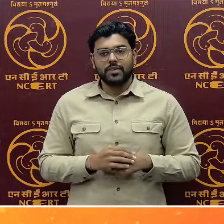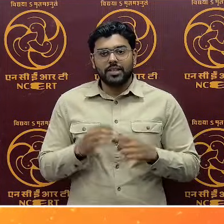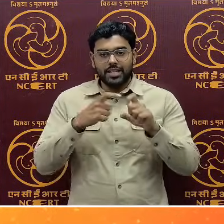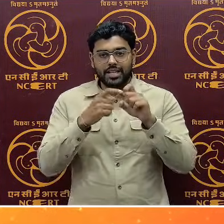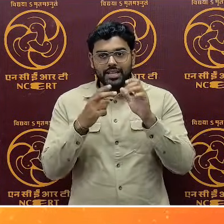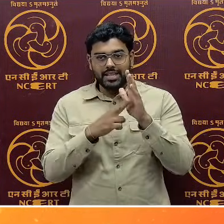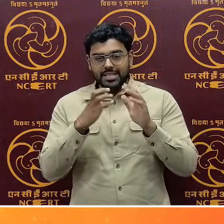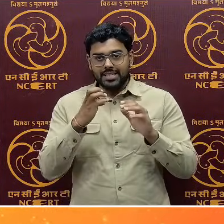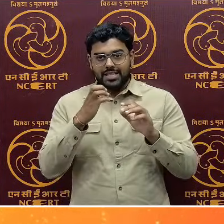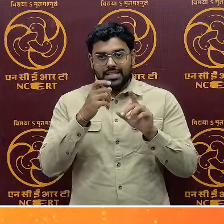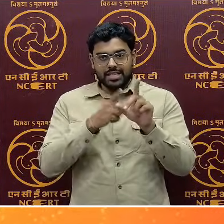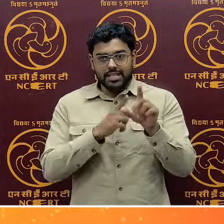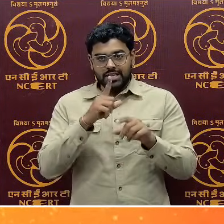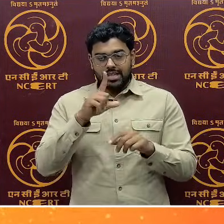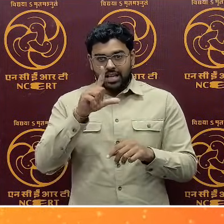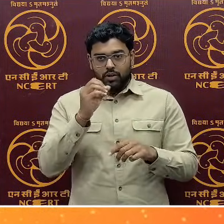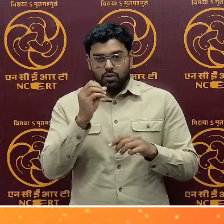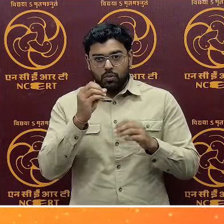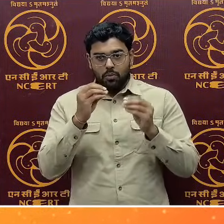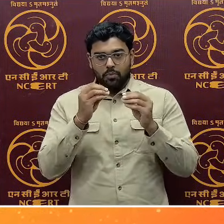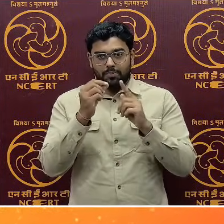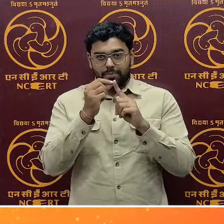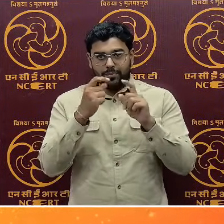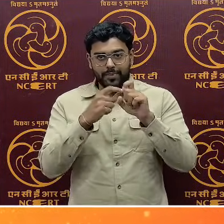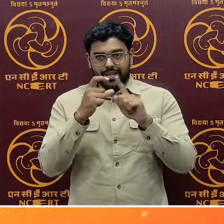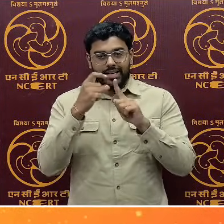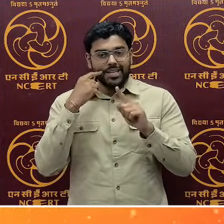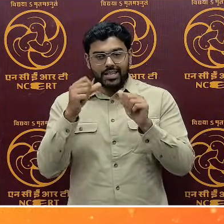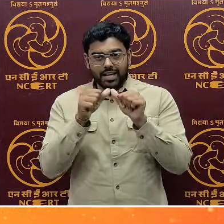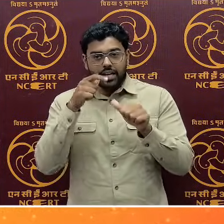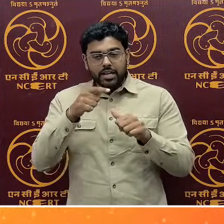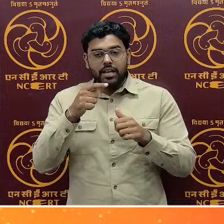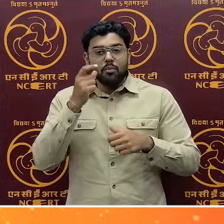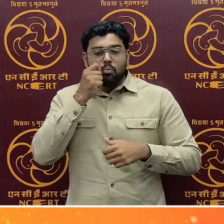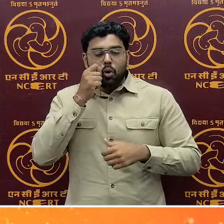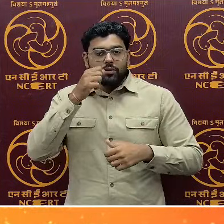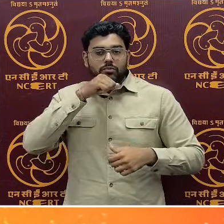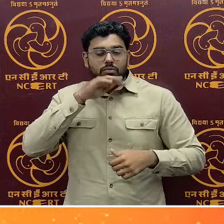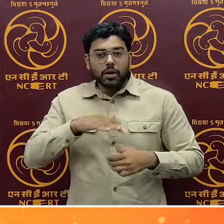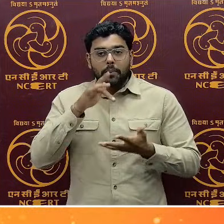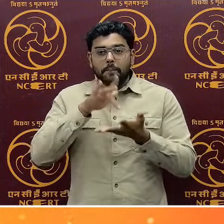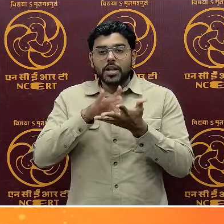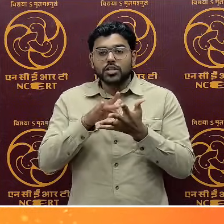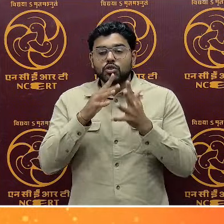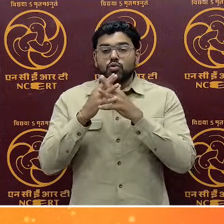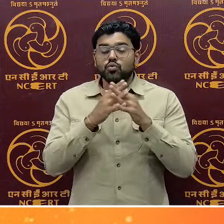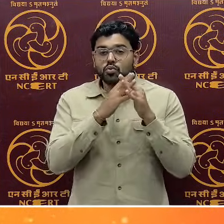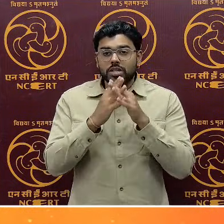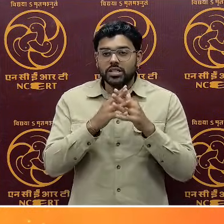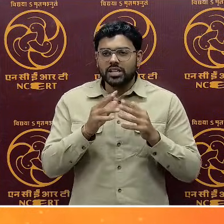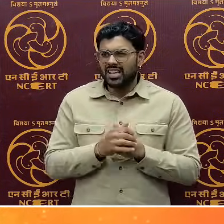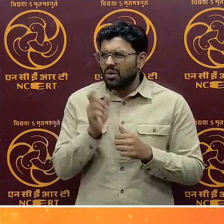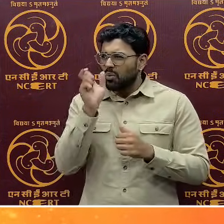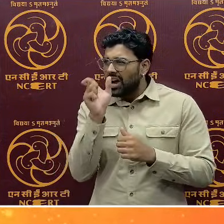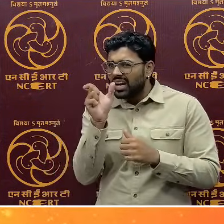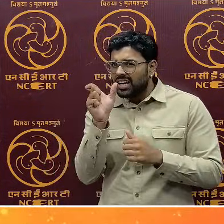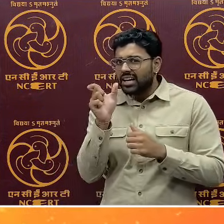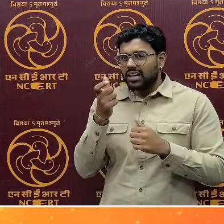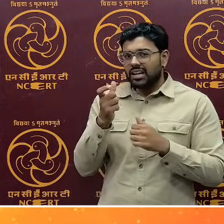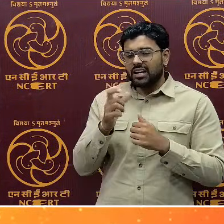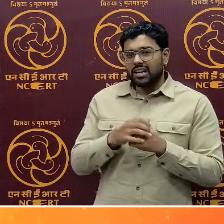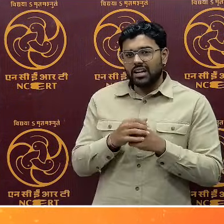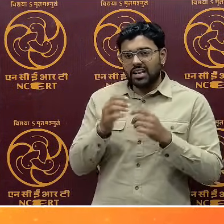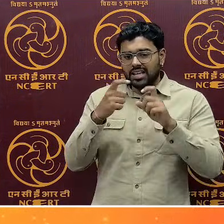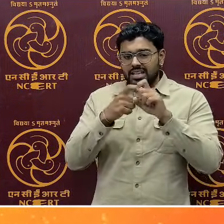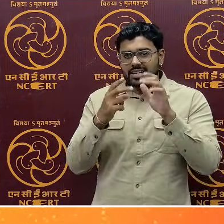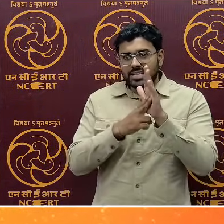Encyclopedia Brown is a young boy who lives in Idyllwill, USA. Wait a second, ma'am. Encyclopedia Brown. What